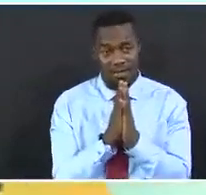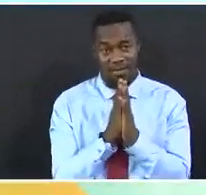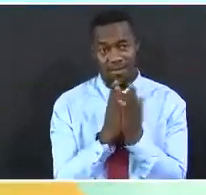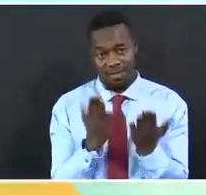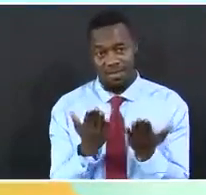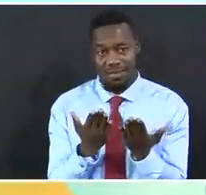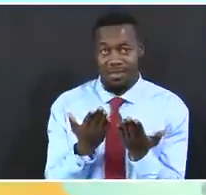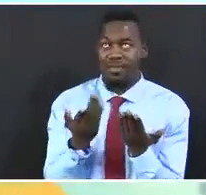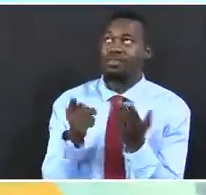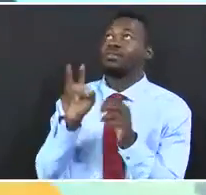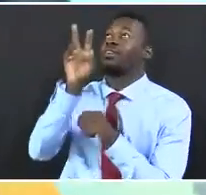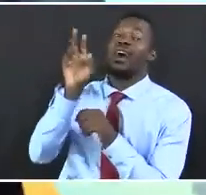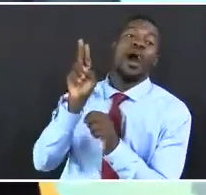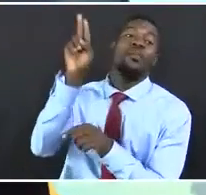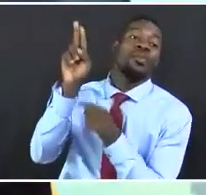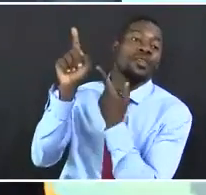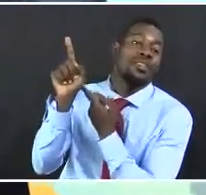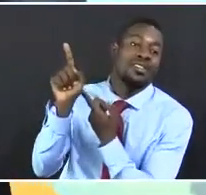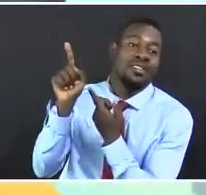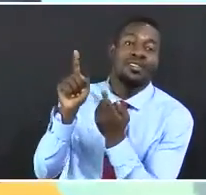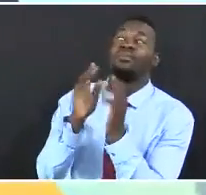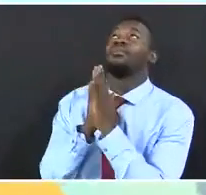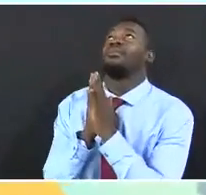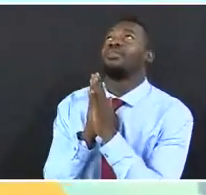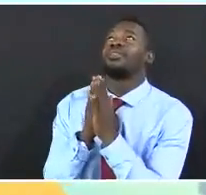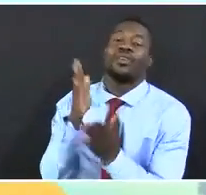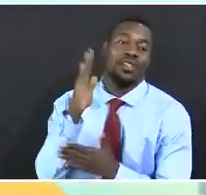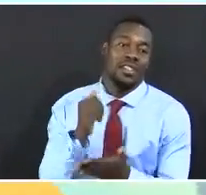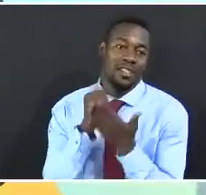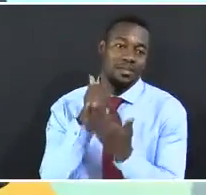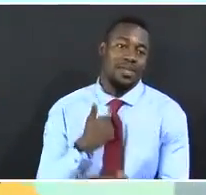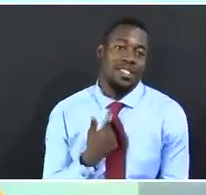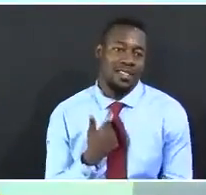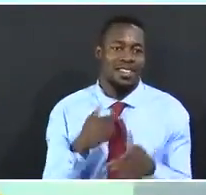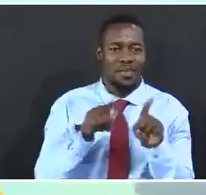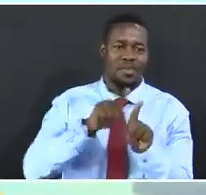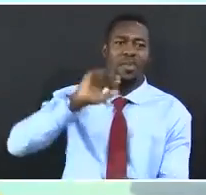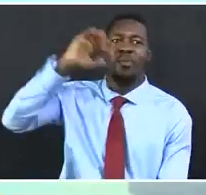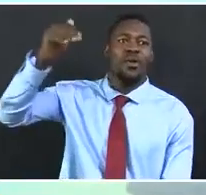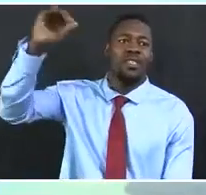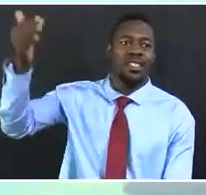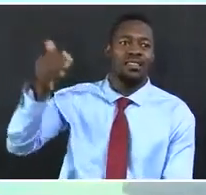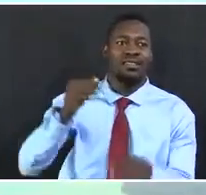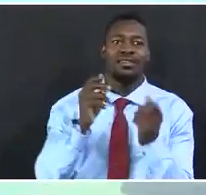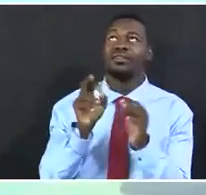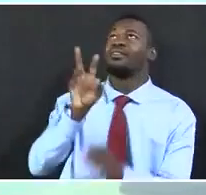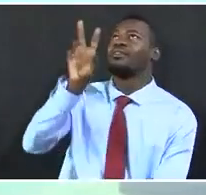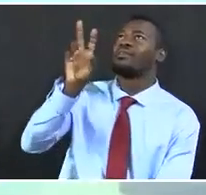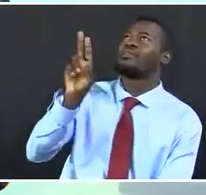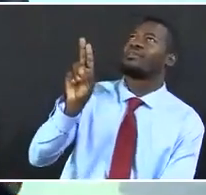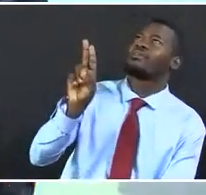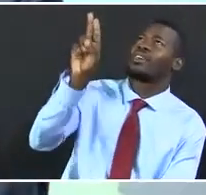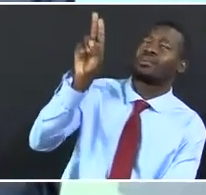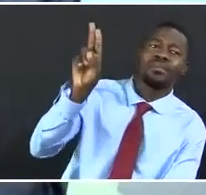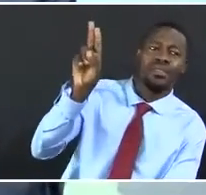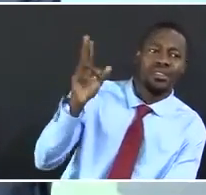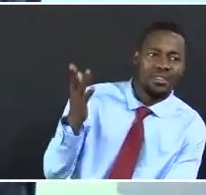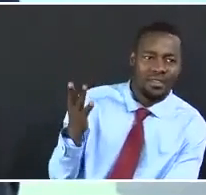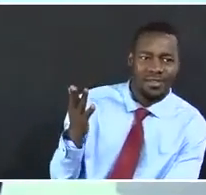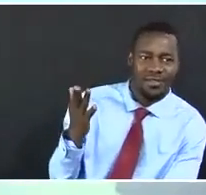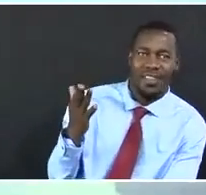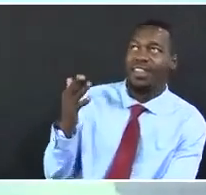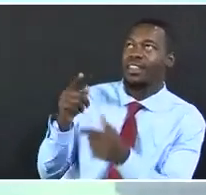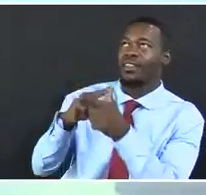to face God literally. But it is symbolic of that. And it's more specifically about God's